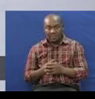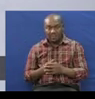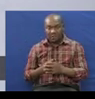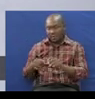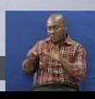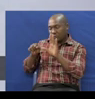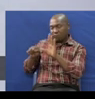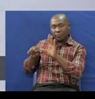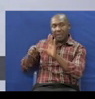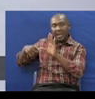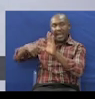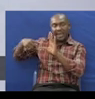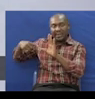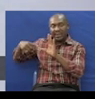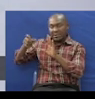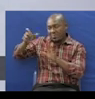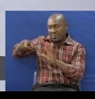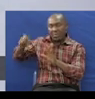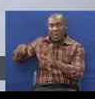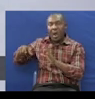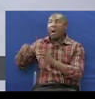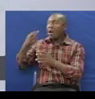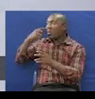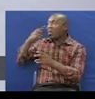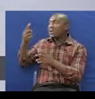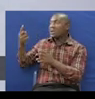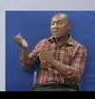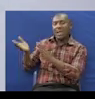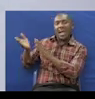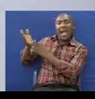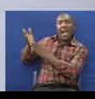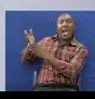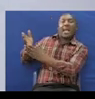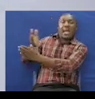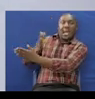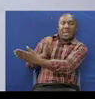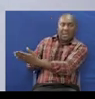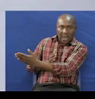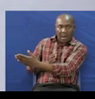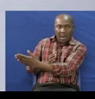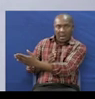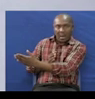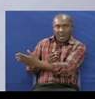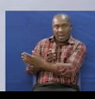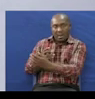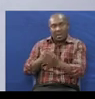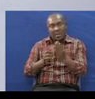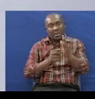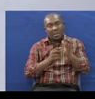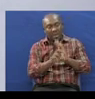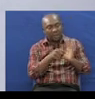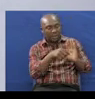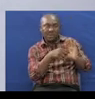side will get or will experience sunrise earlier than those people in the west. For